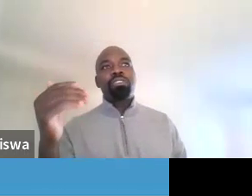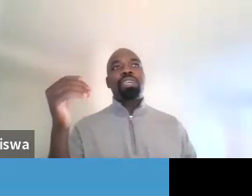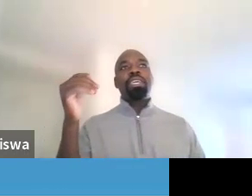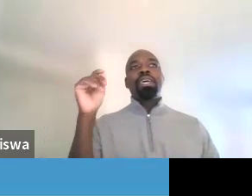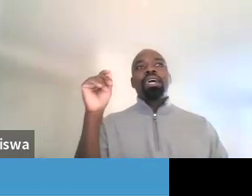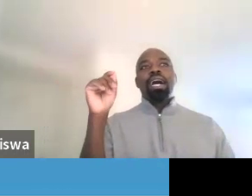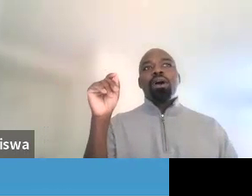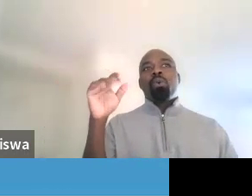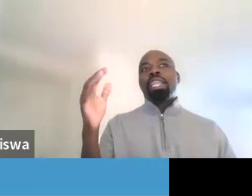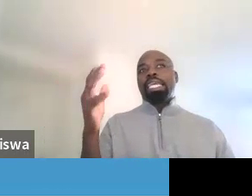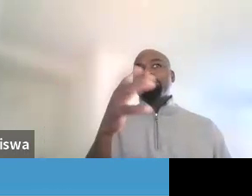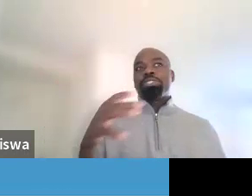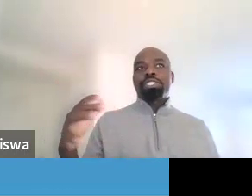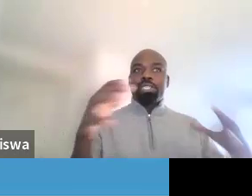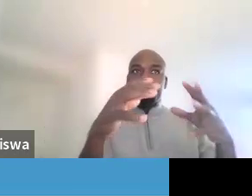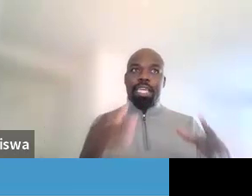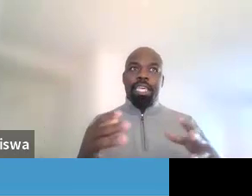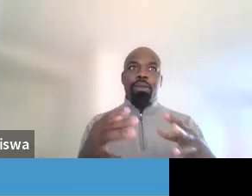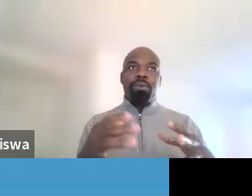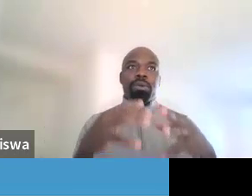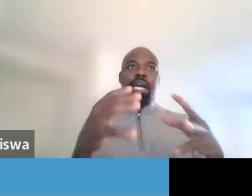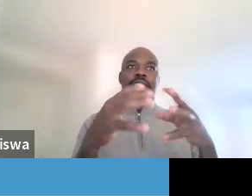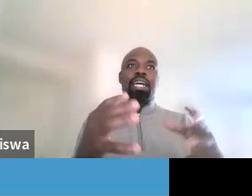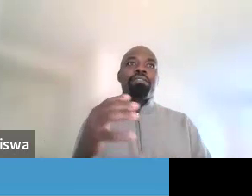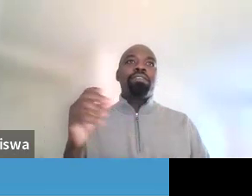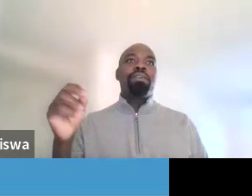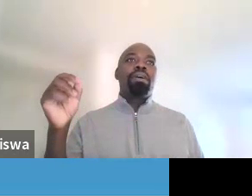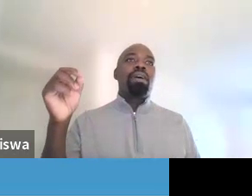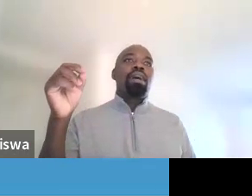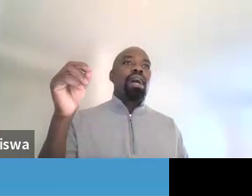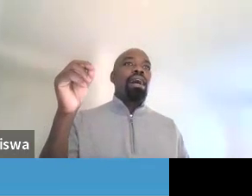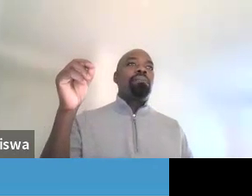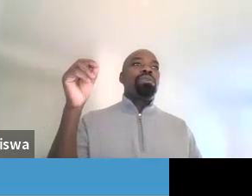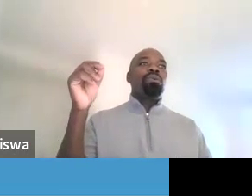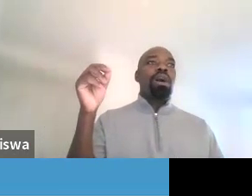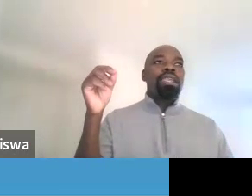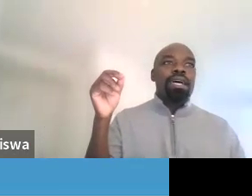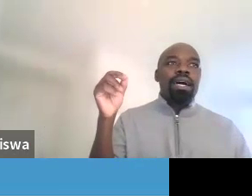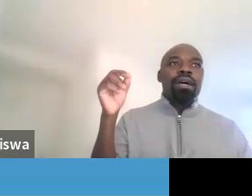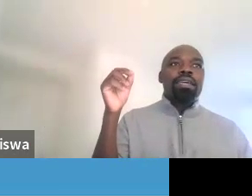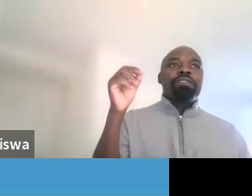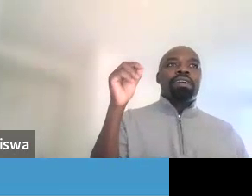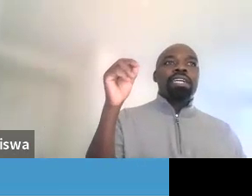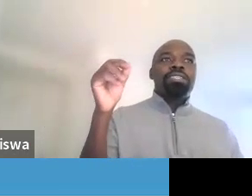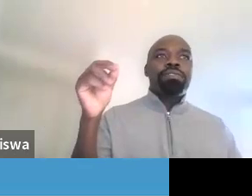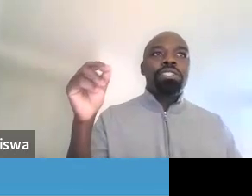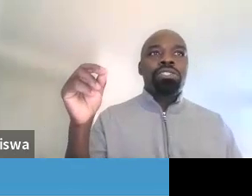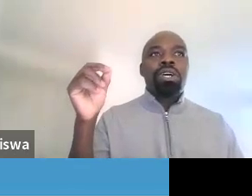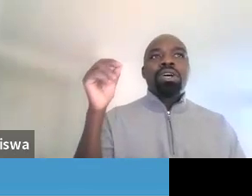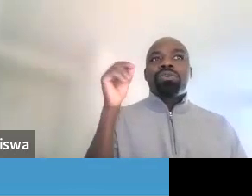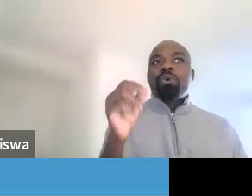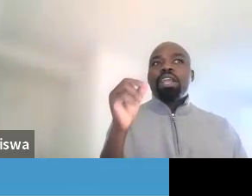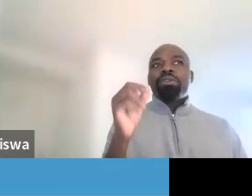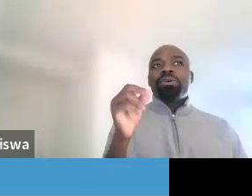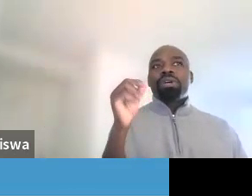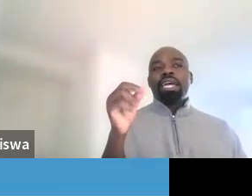a ministry, what issues their role actually covers. You want, if they're elected officials,